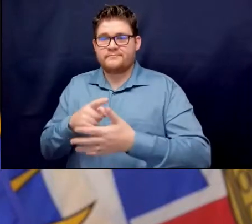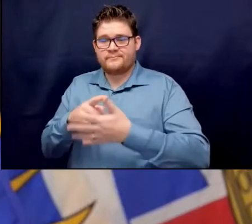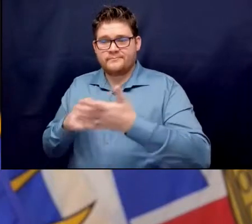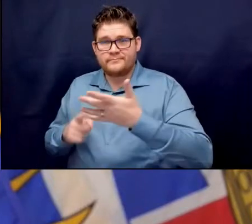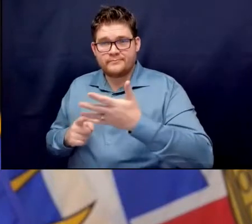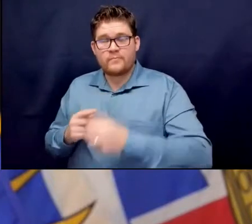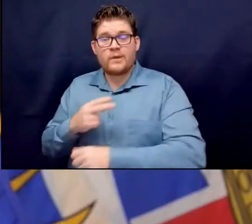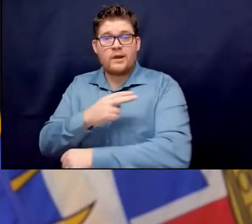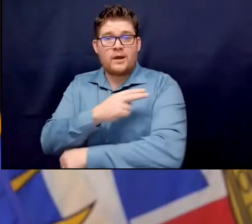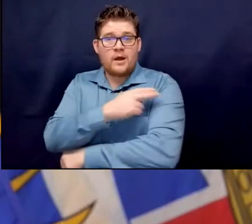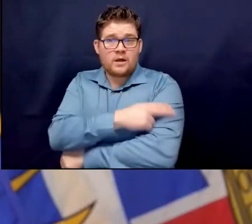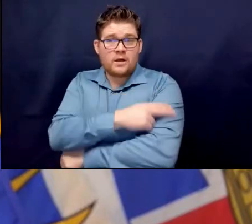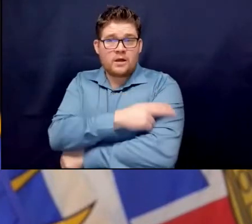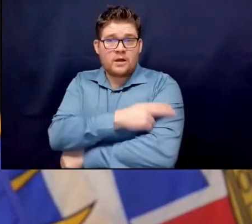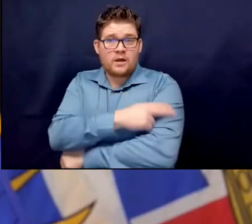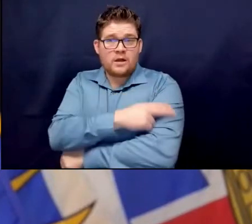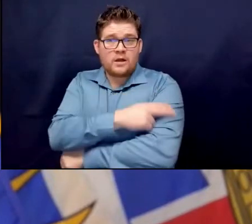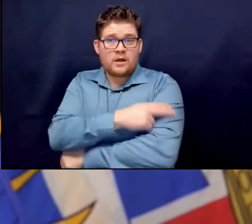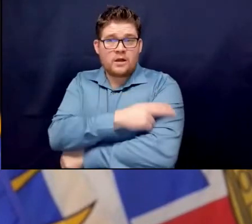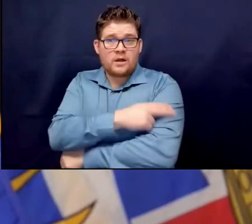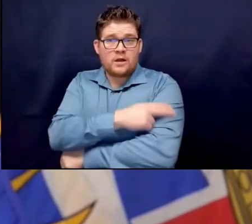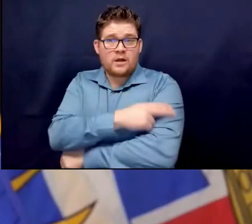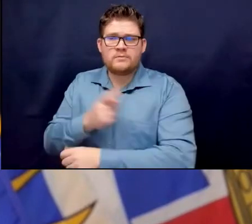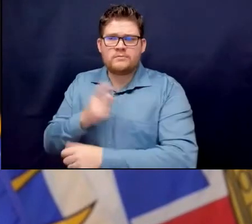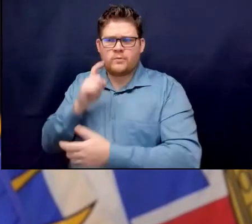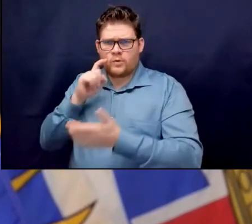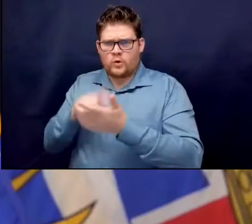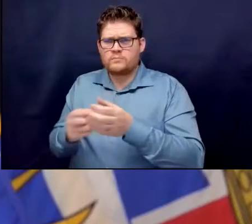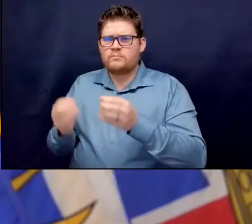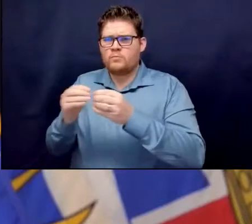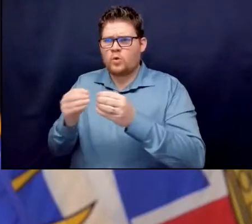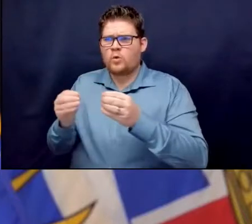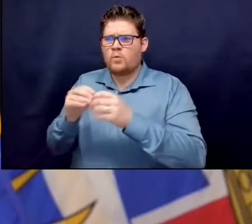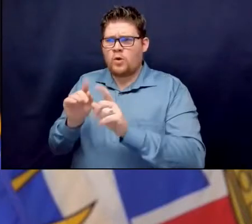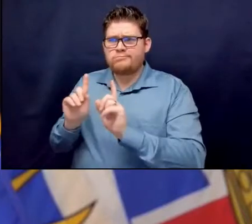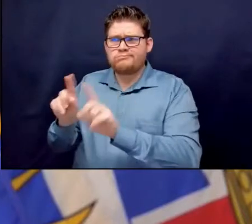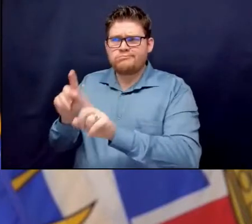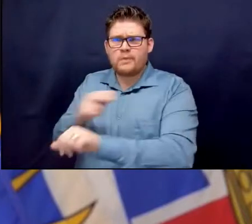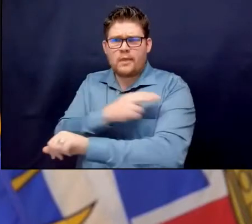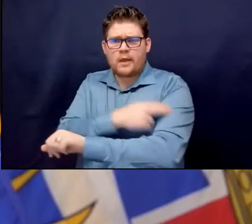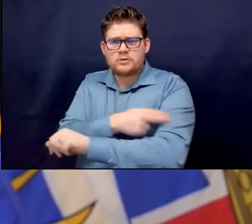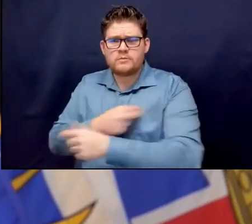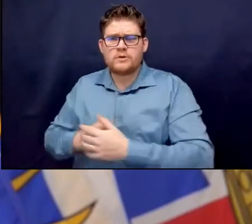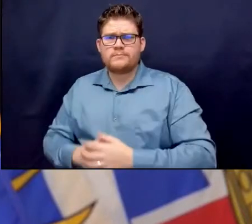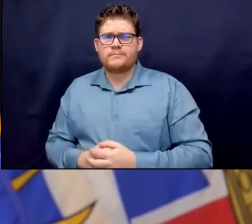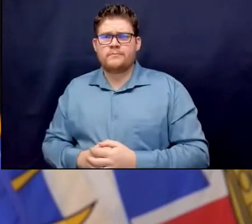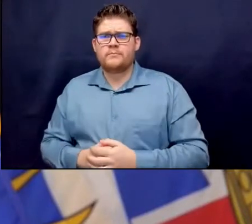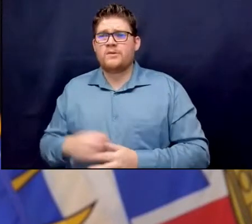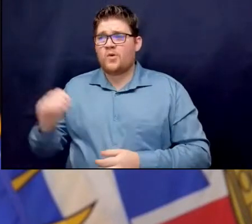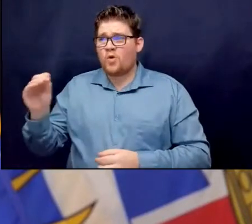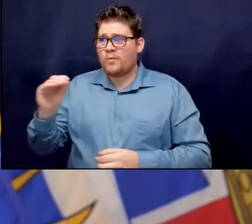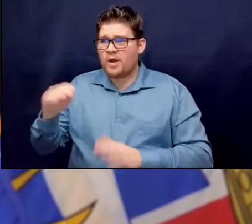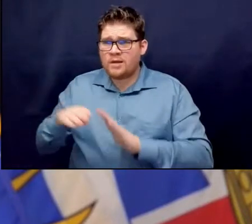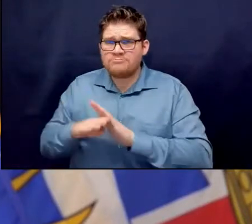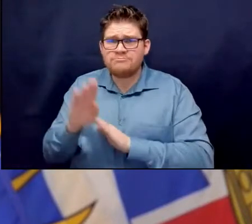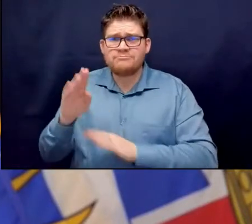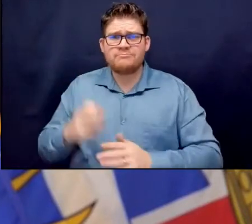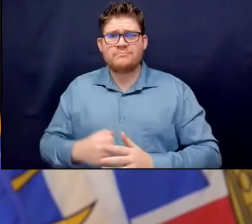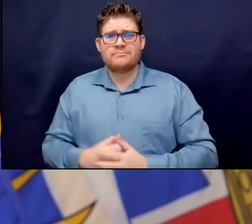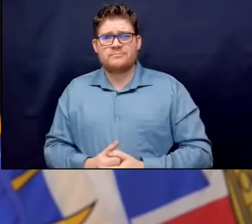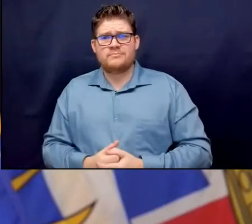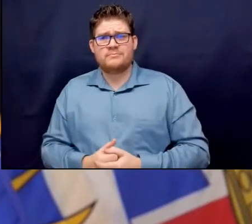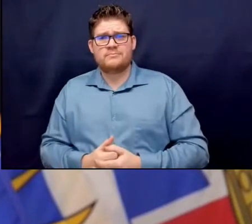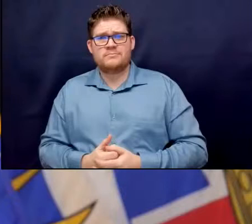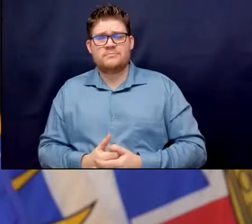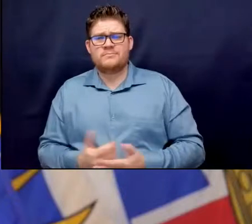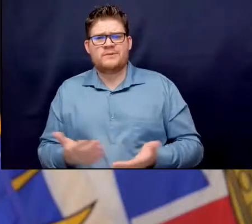arms by February. Can you give us a sense? You've talked about this being a big step towards it becoming an endemic. What might the end of February, March